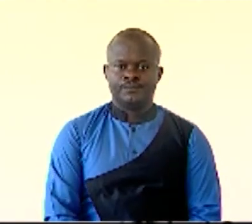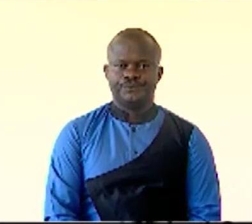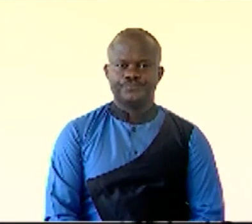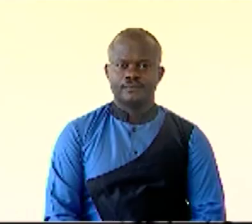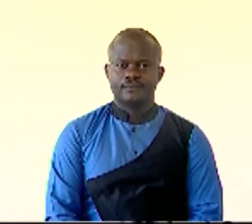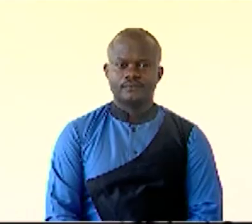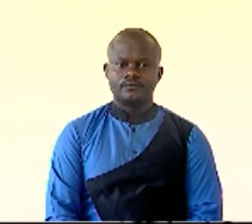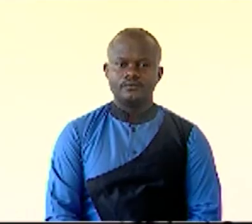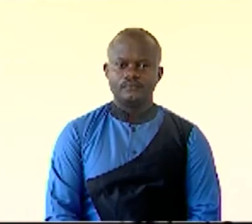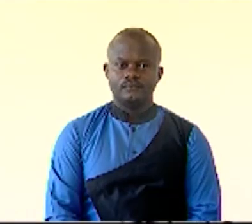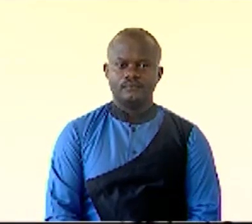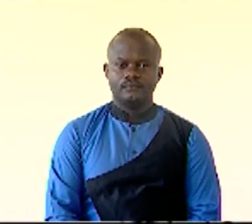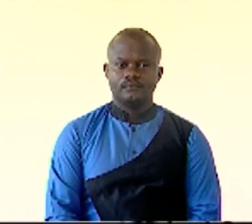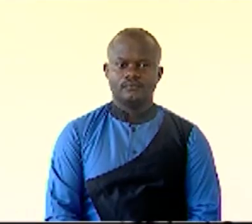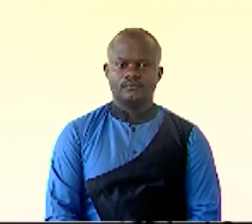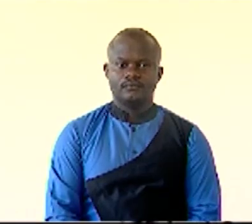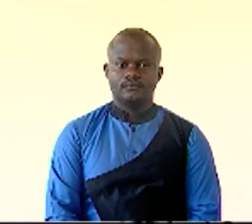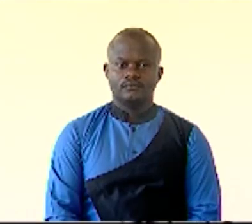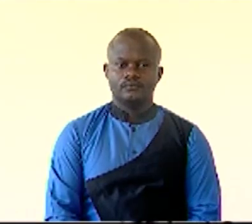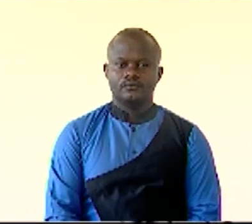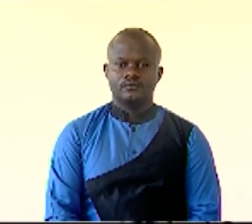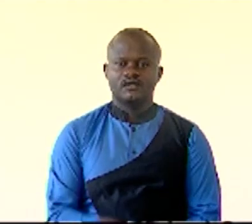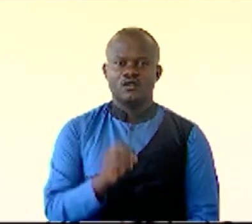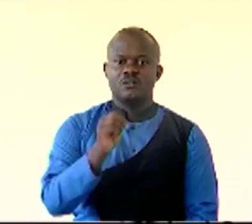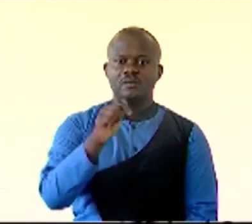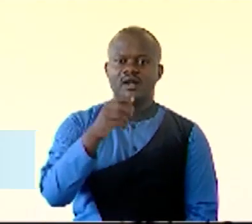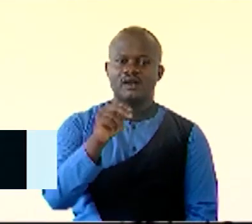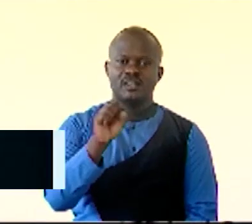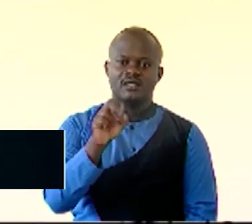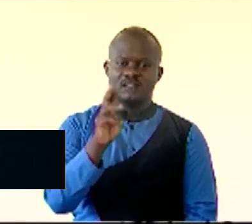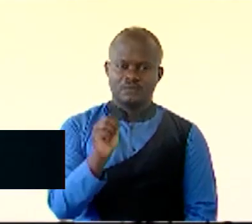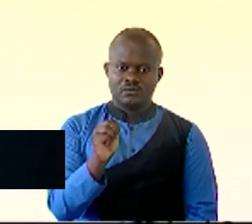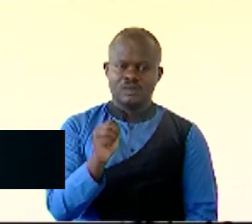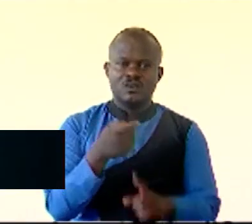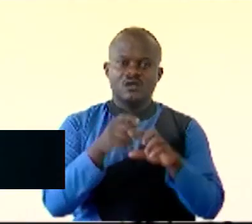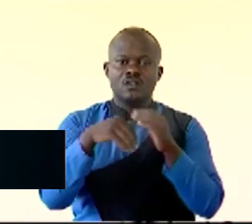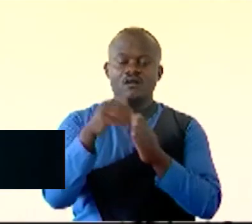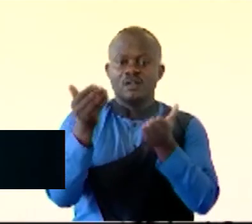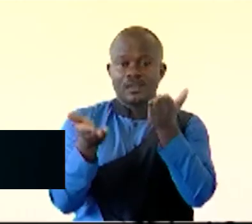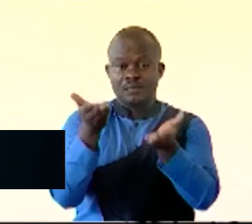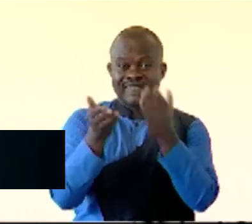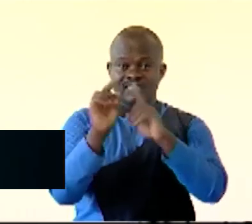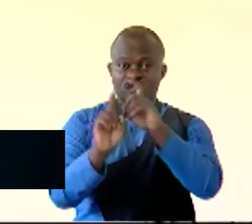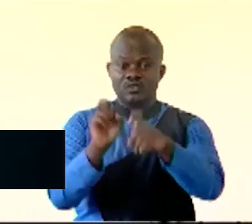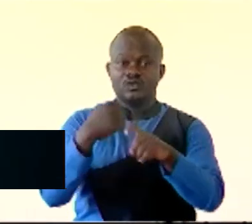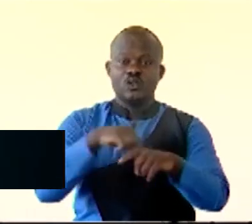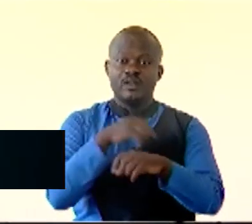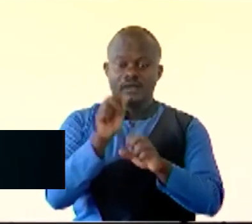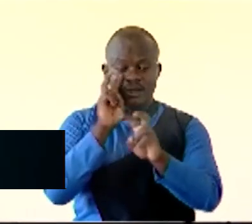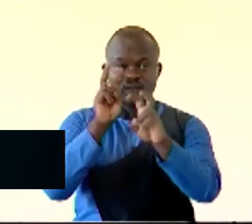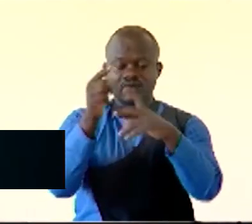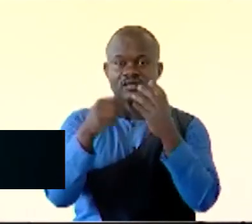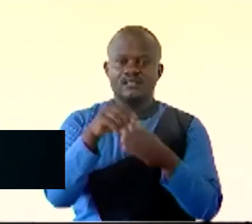0.05 mole of magnesium nitrate. From the balanced equation, we can see that